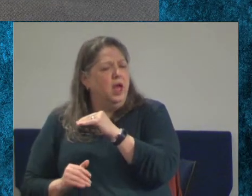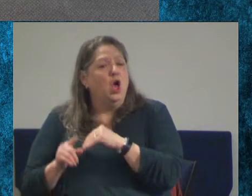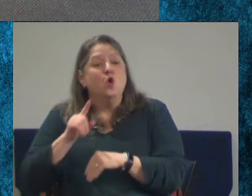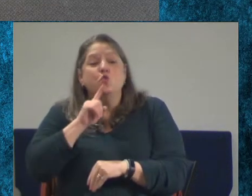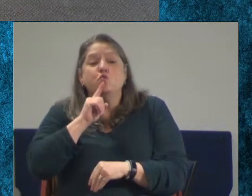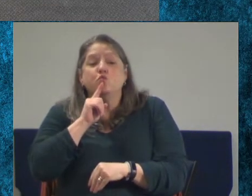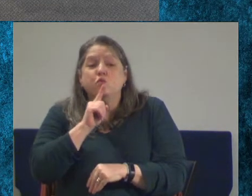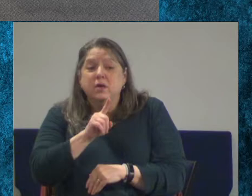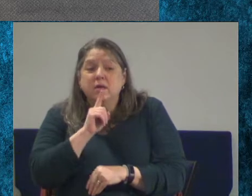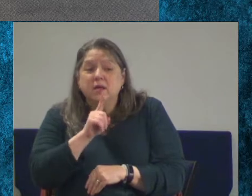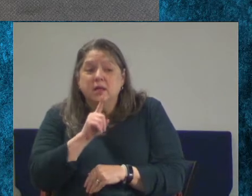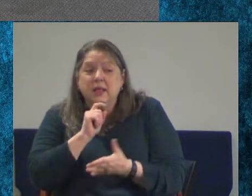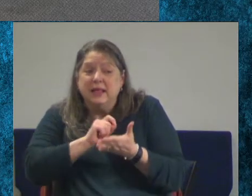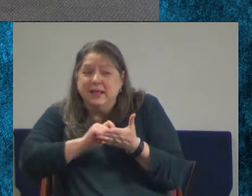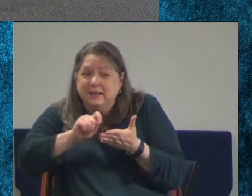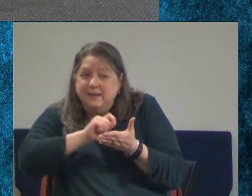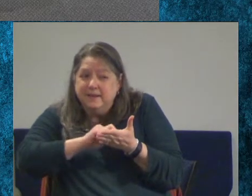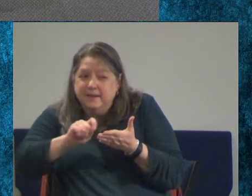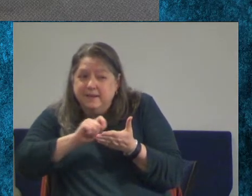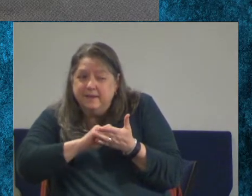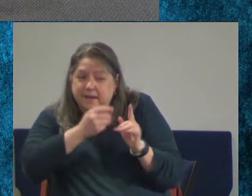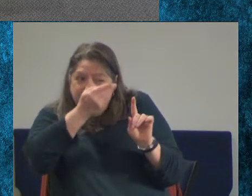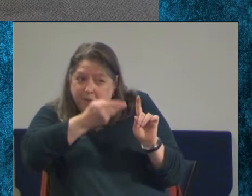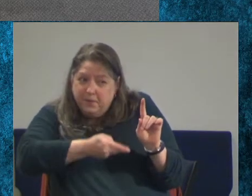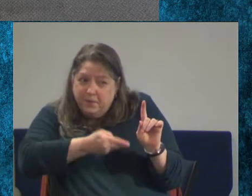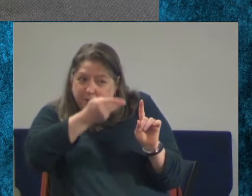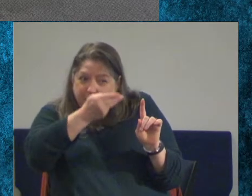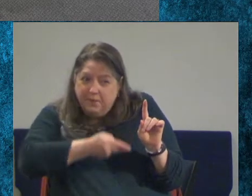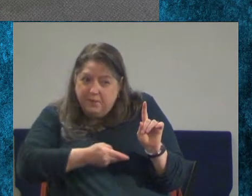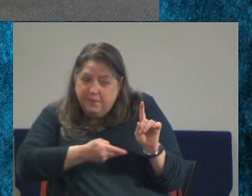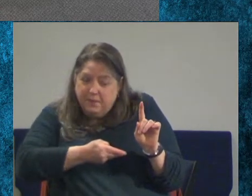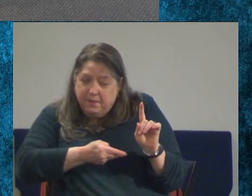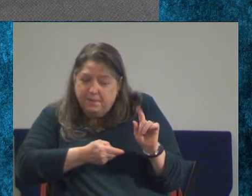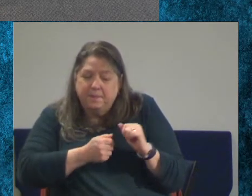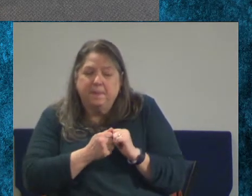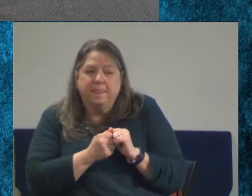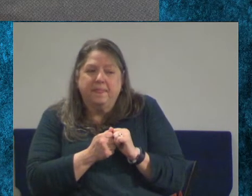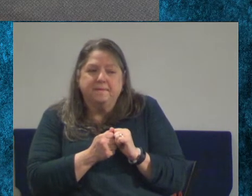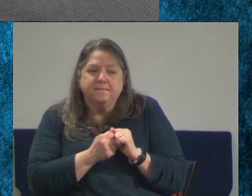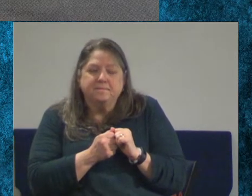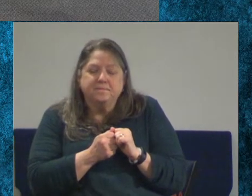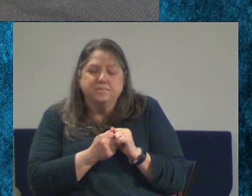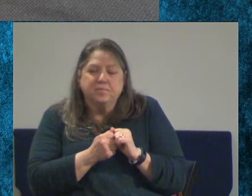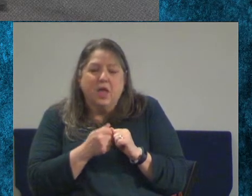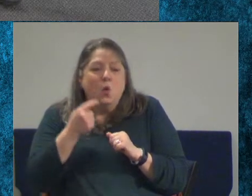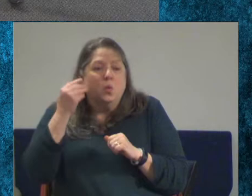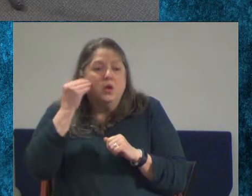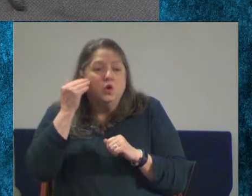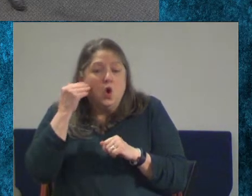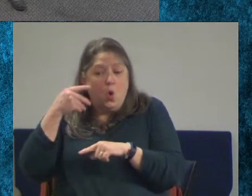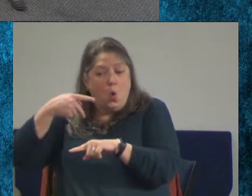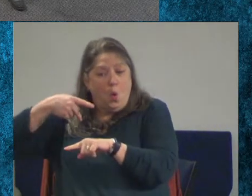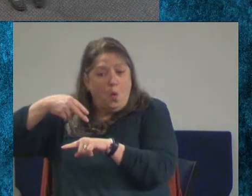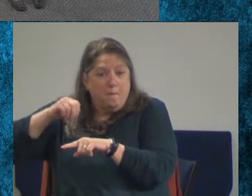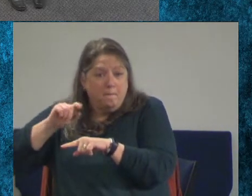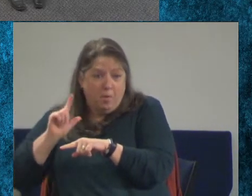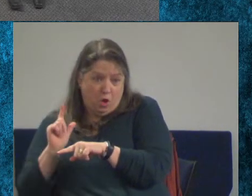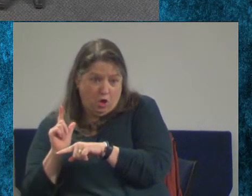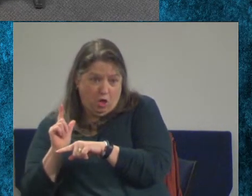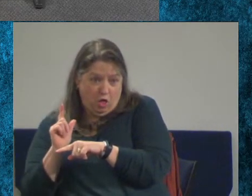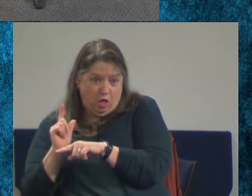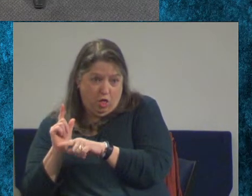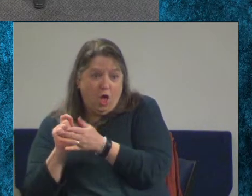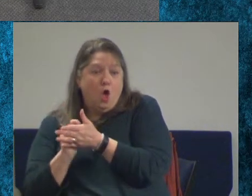speak in first person singular. And we know from our readings that Paul is writing this letter particularly